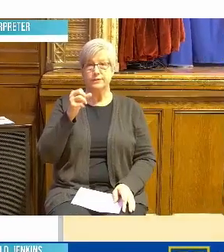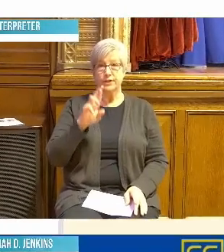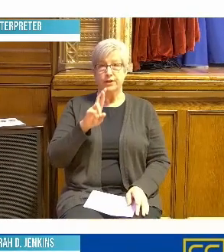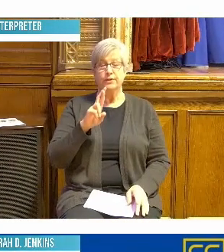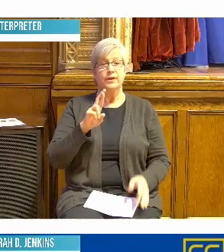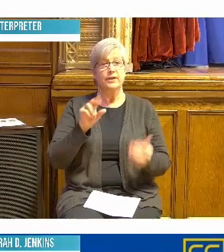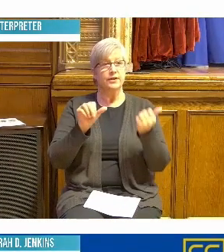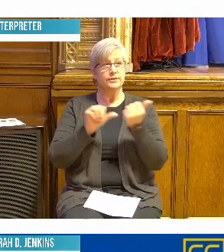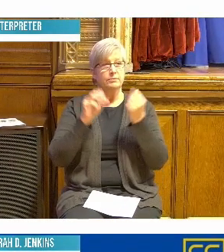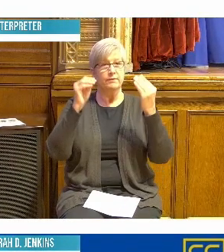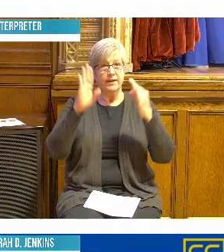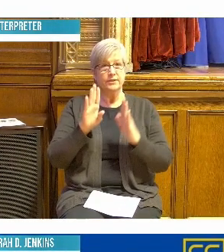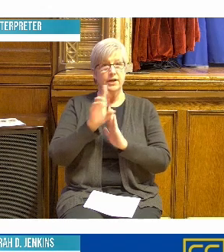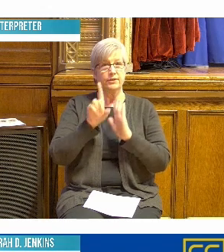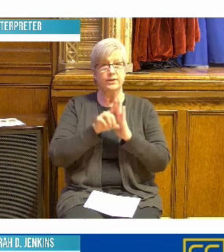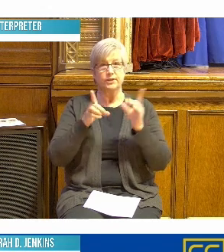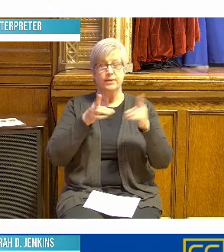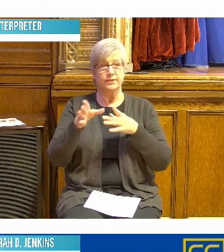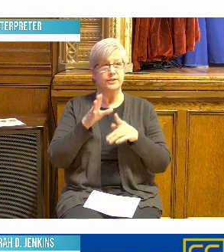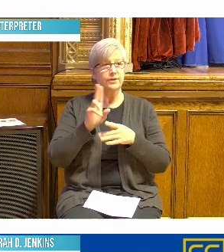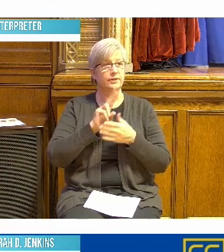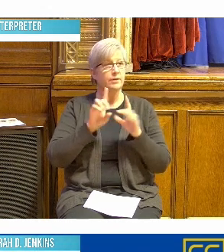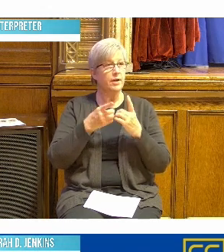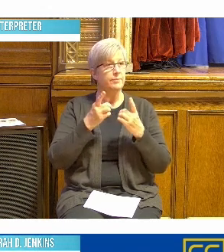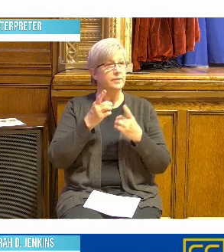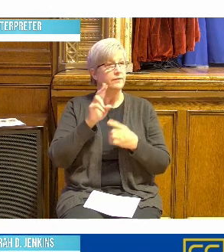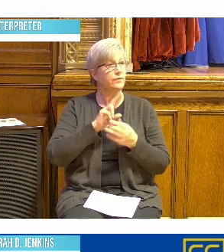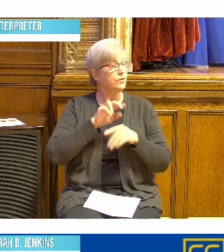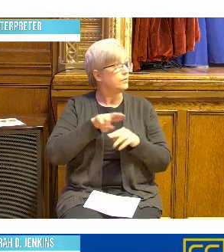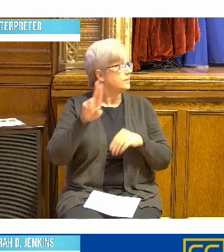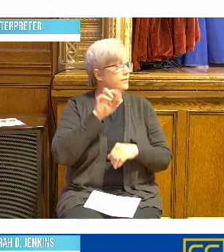of the Department of History at the University of Albany.